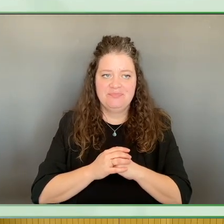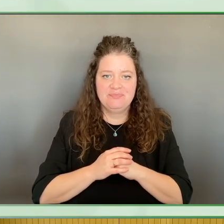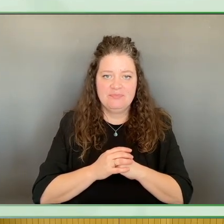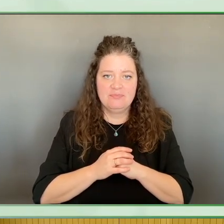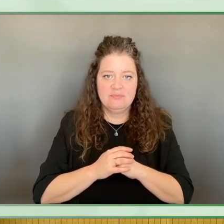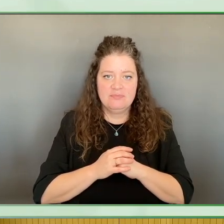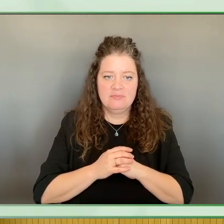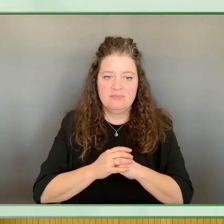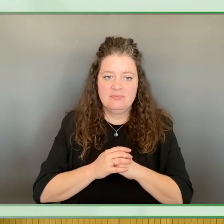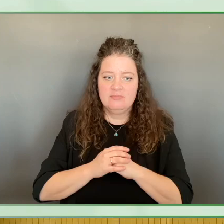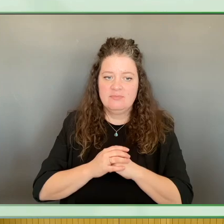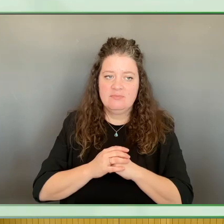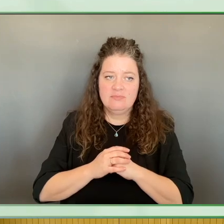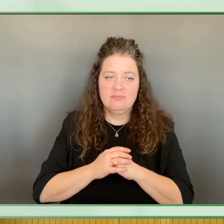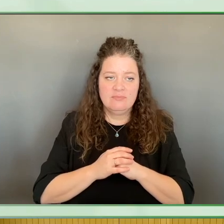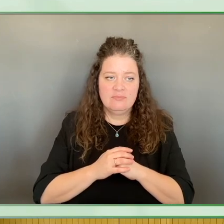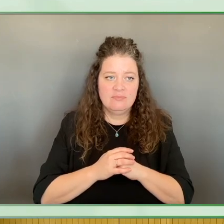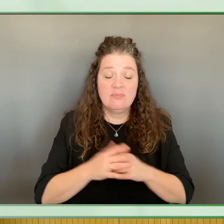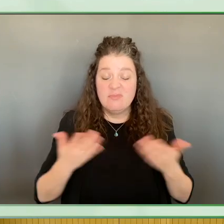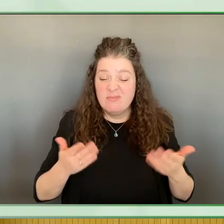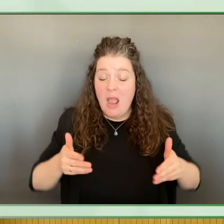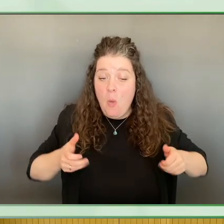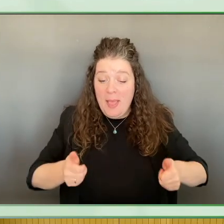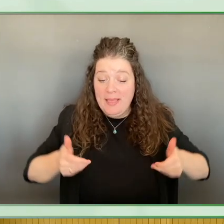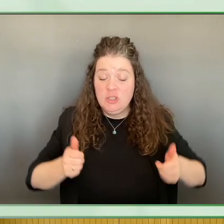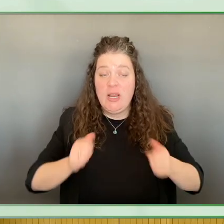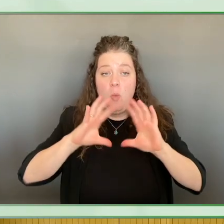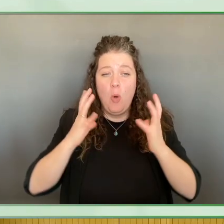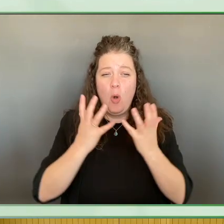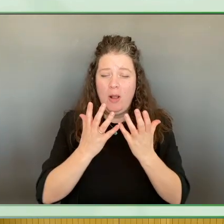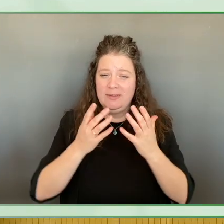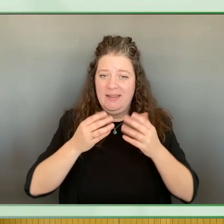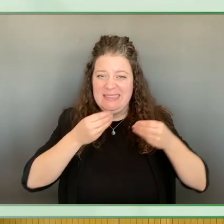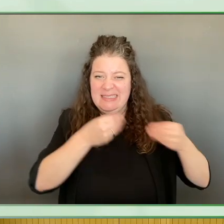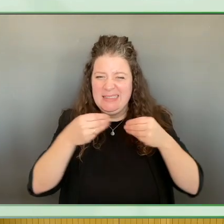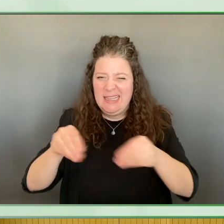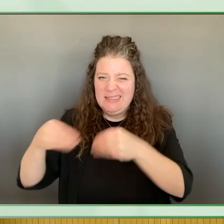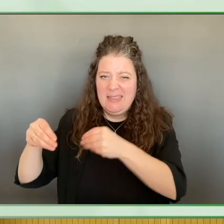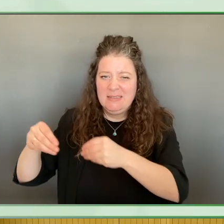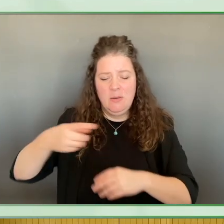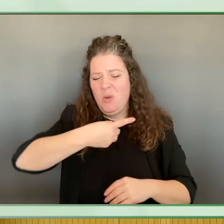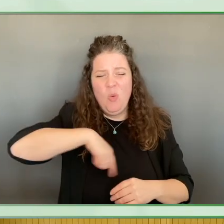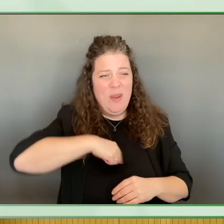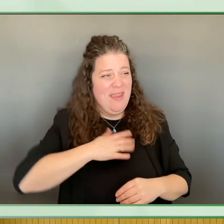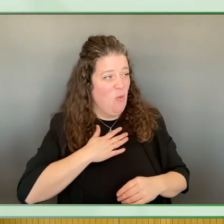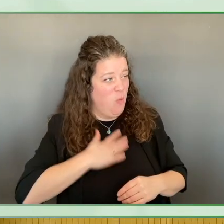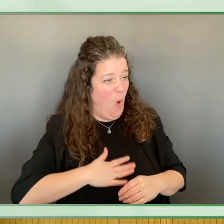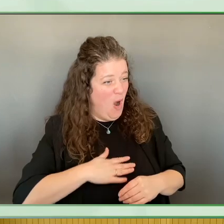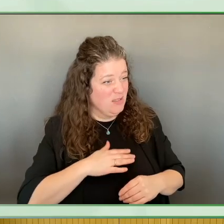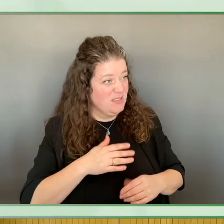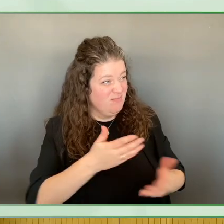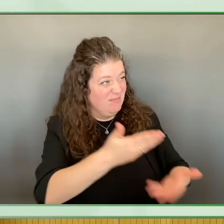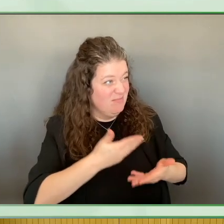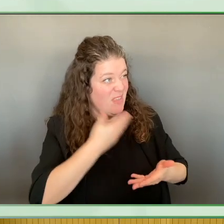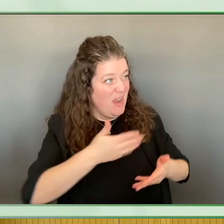that scale globally are not the ones that anyone in this room would want to use. About 90% of the wheelchairs that are